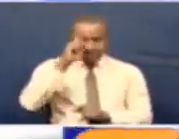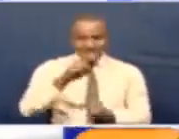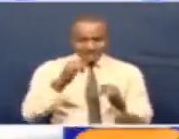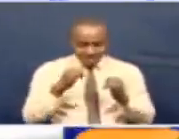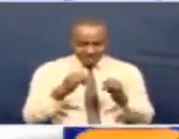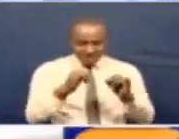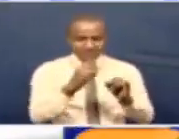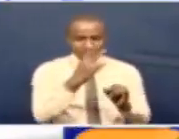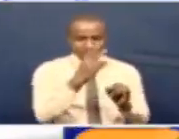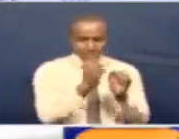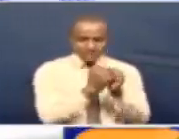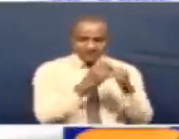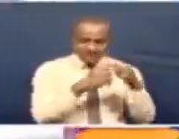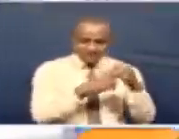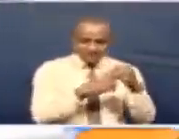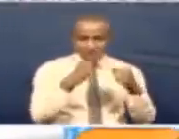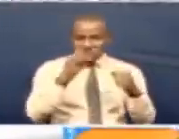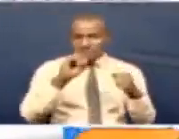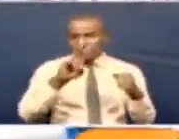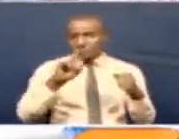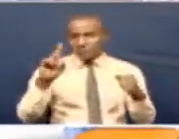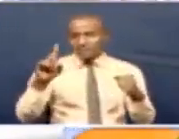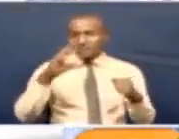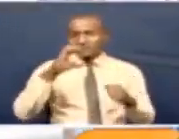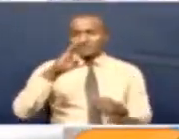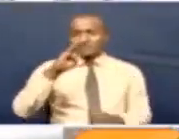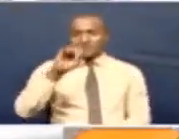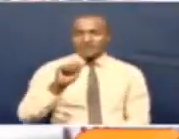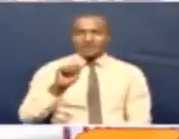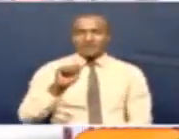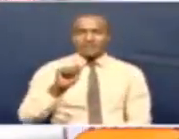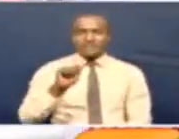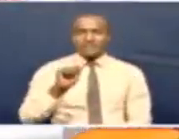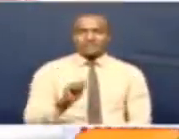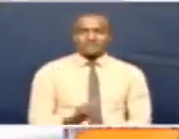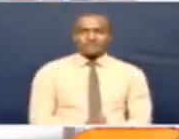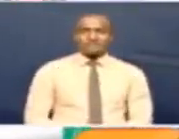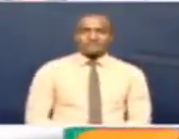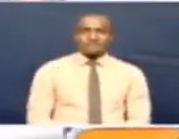2017-2021 CBA. Makorongechi for Sunday Live.